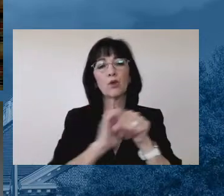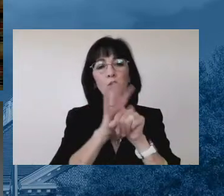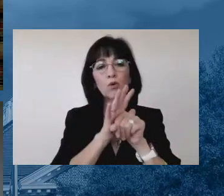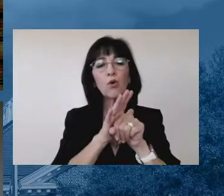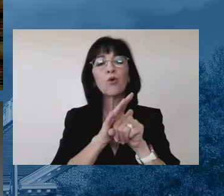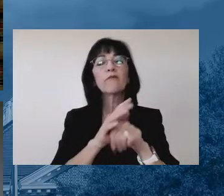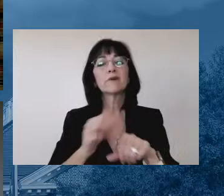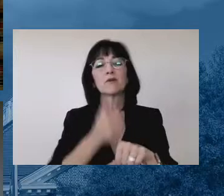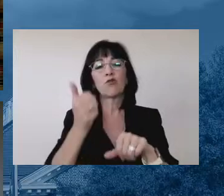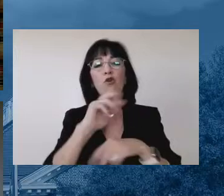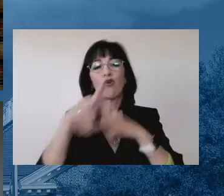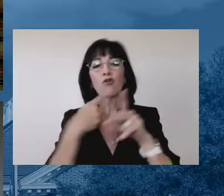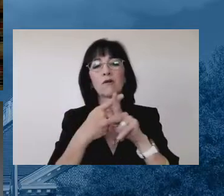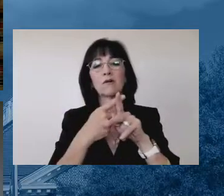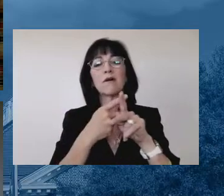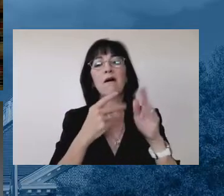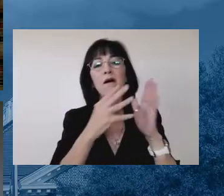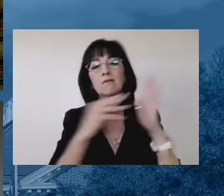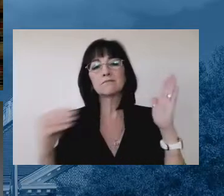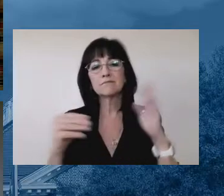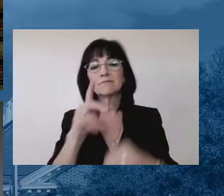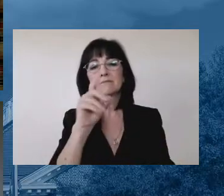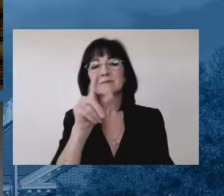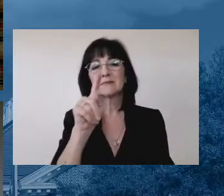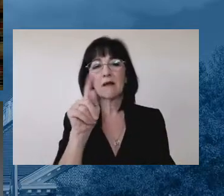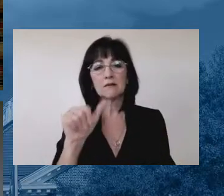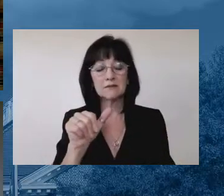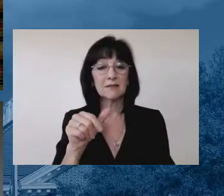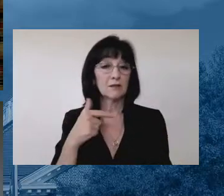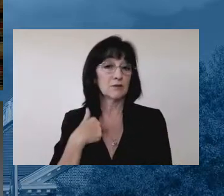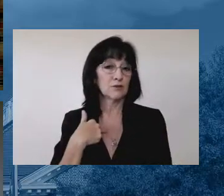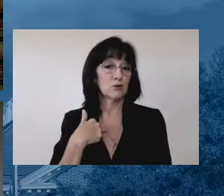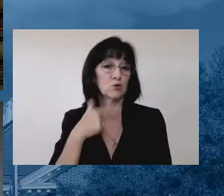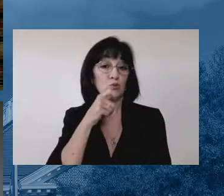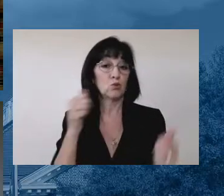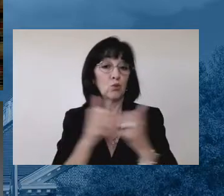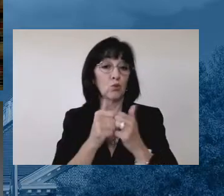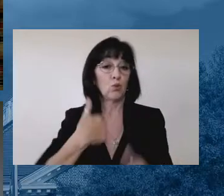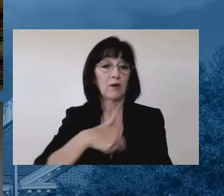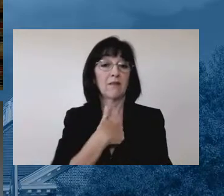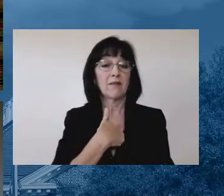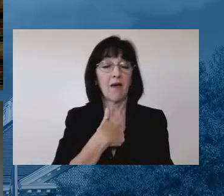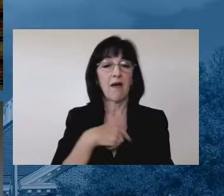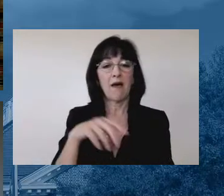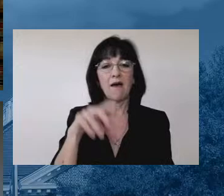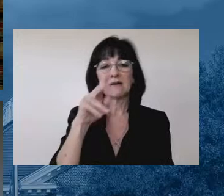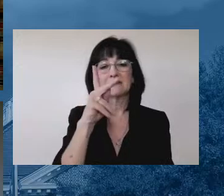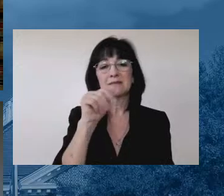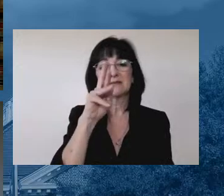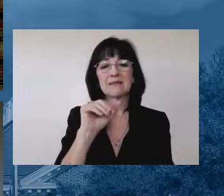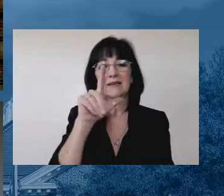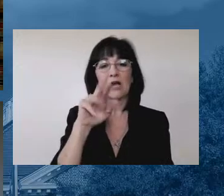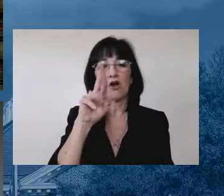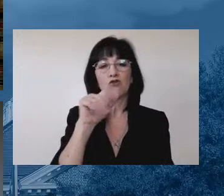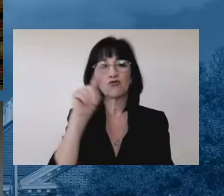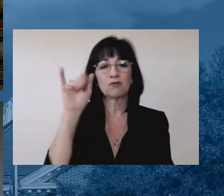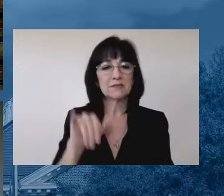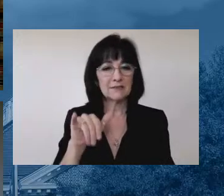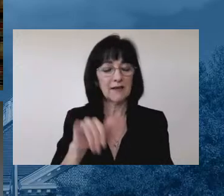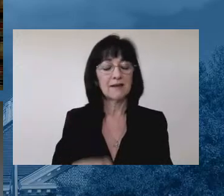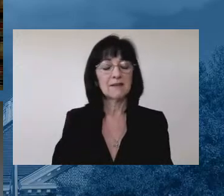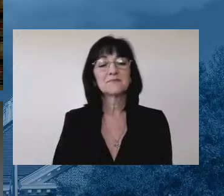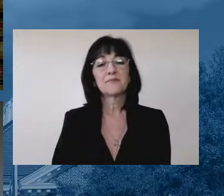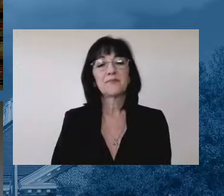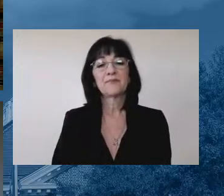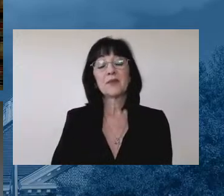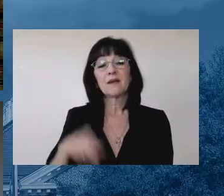again for all the things that your team at Public Health does. AJ Shaw, the director of the Delaware Emergency Management Agency, is not with us today,